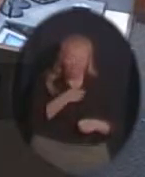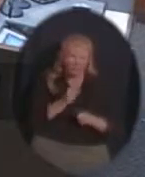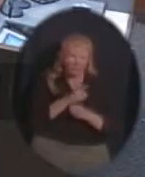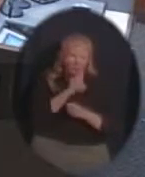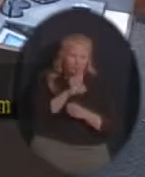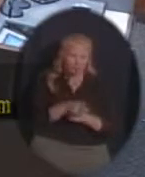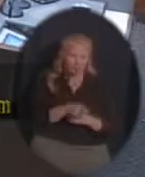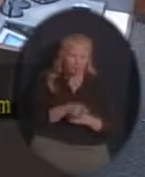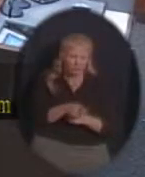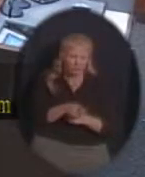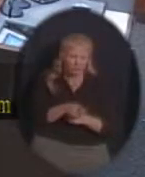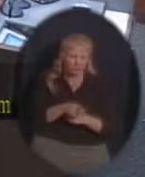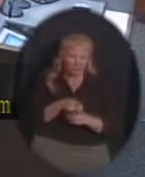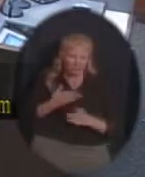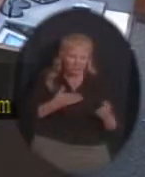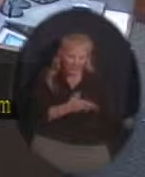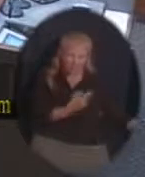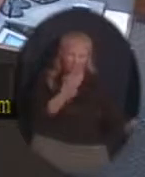a voluntary